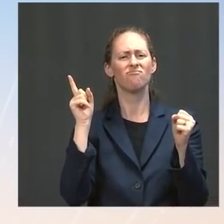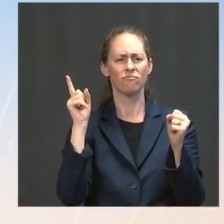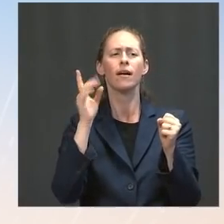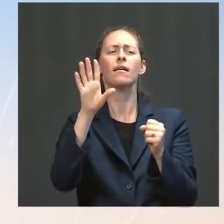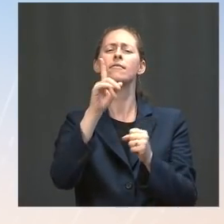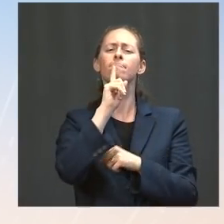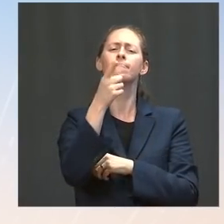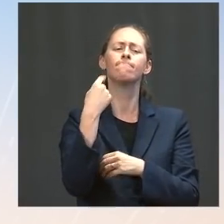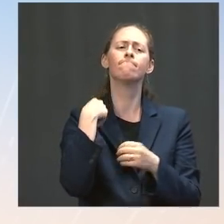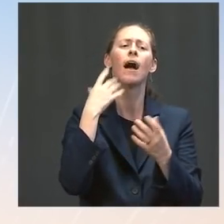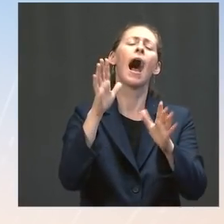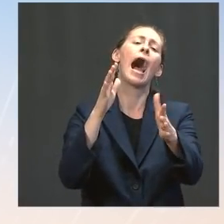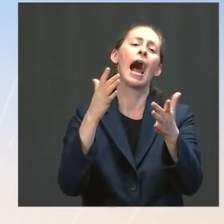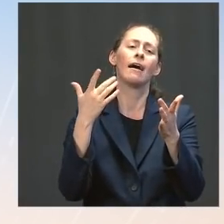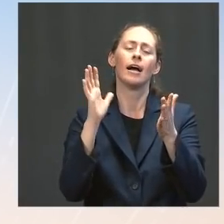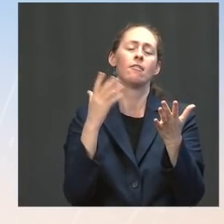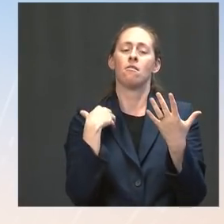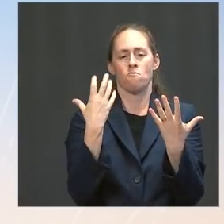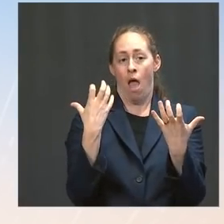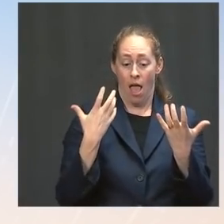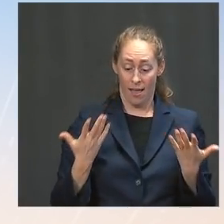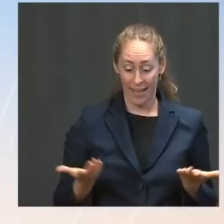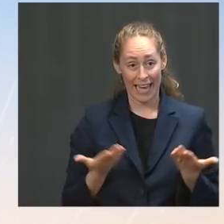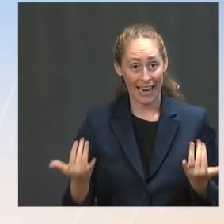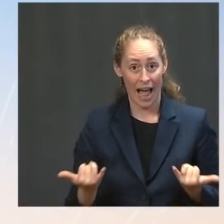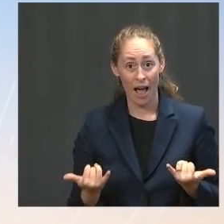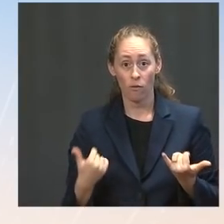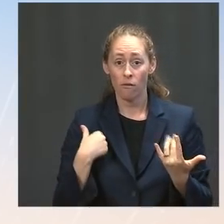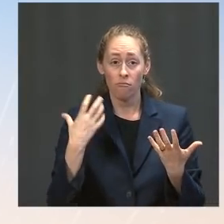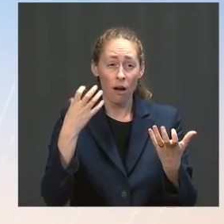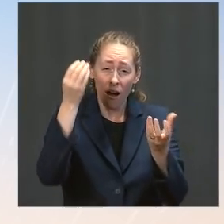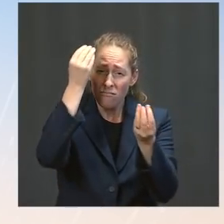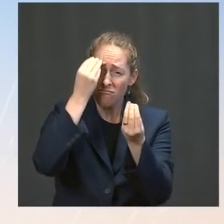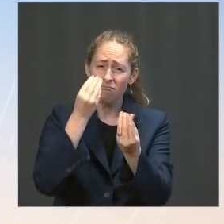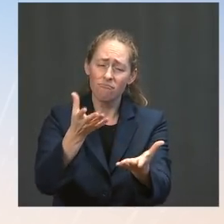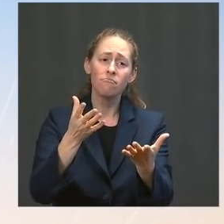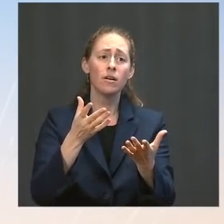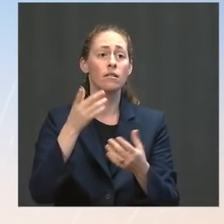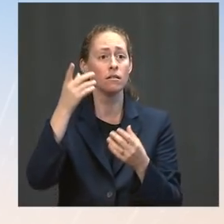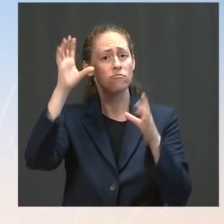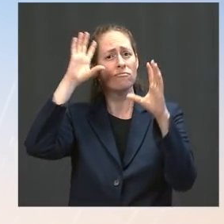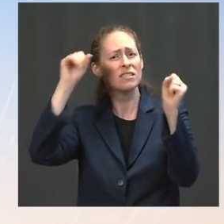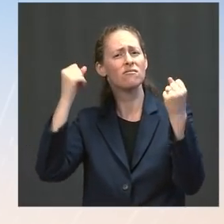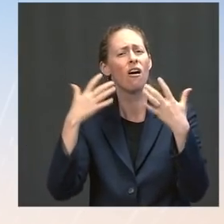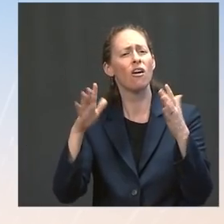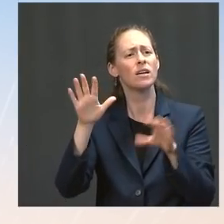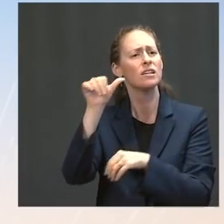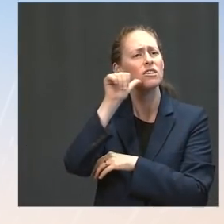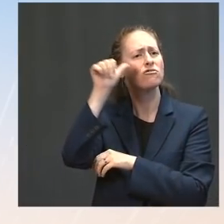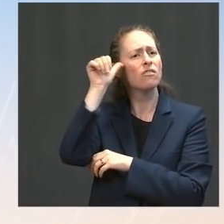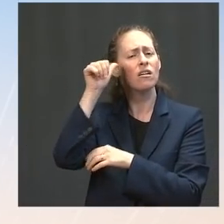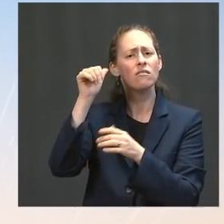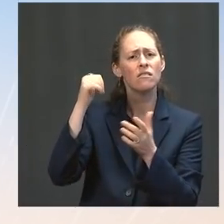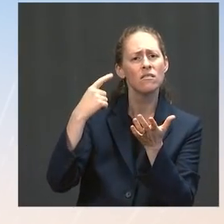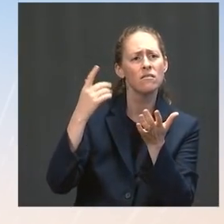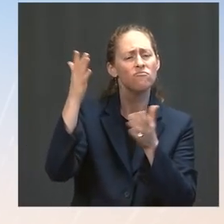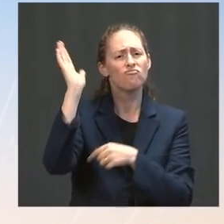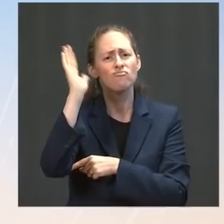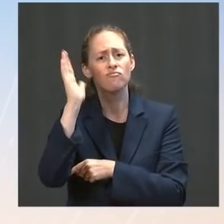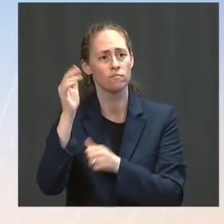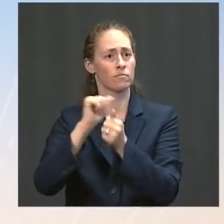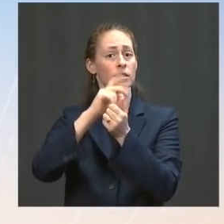you give us an update on where things stand with the President and the coronavirus origins review? Sure. I